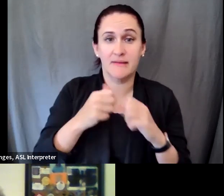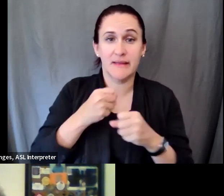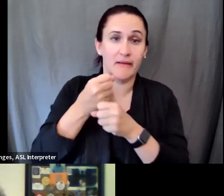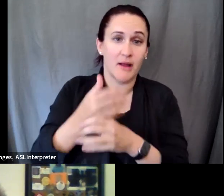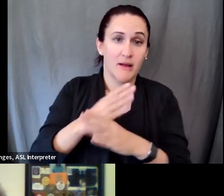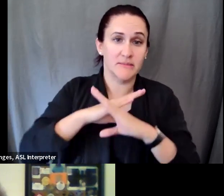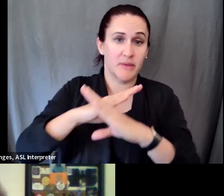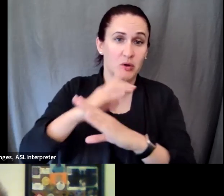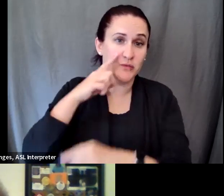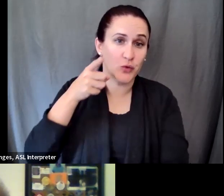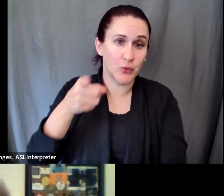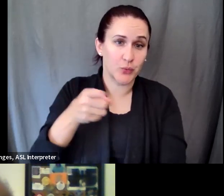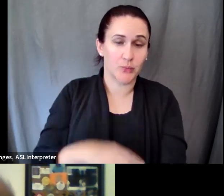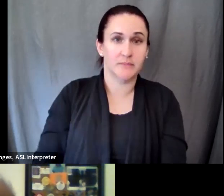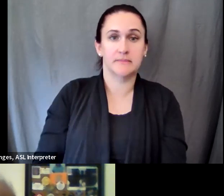for you?